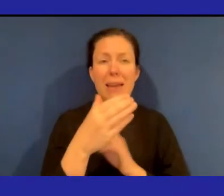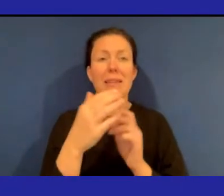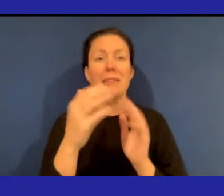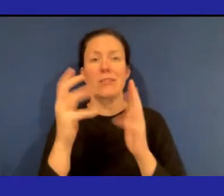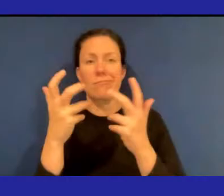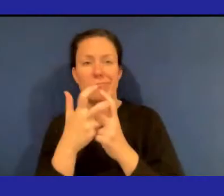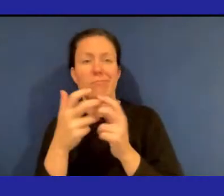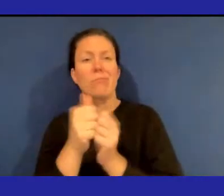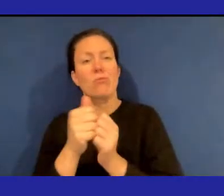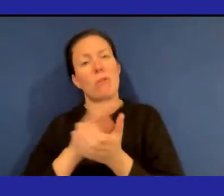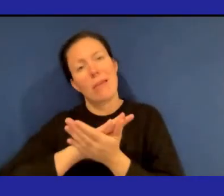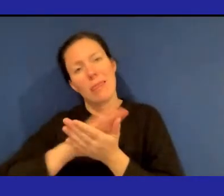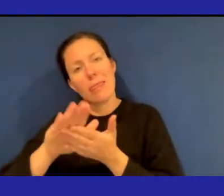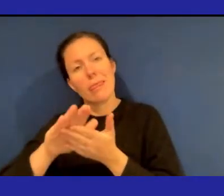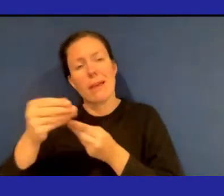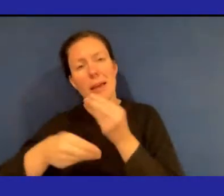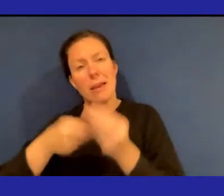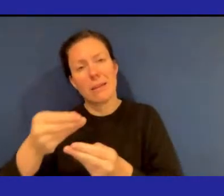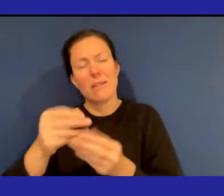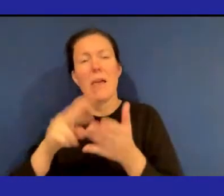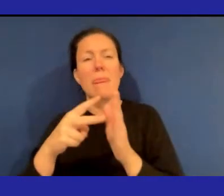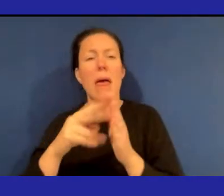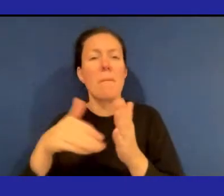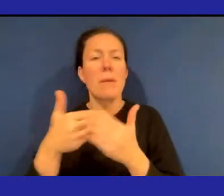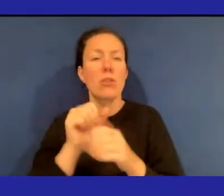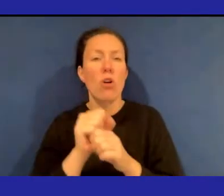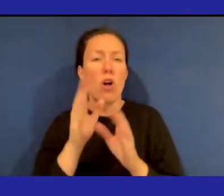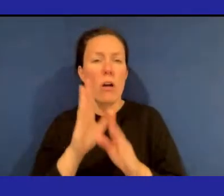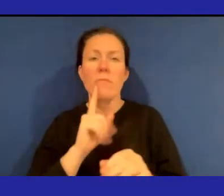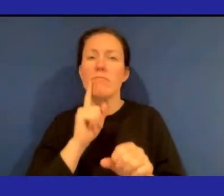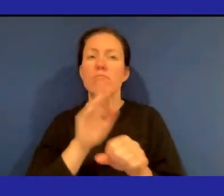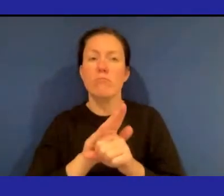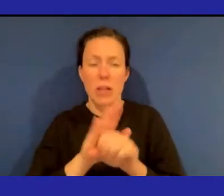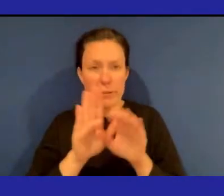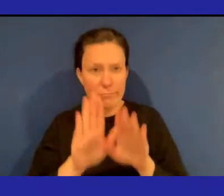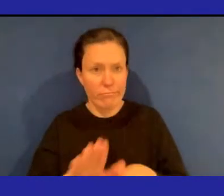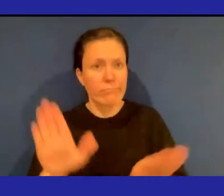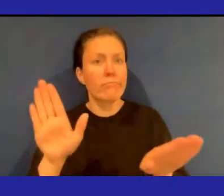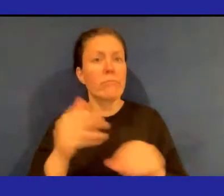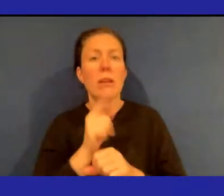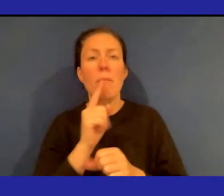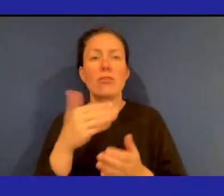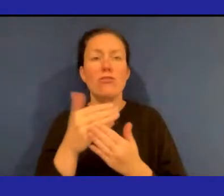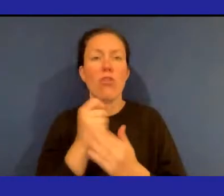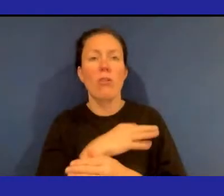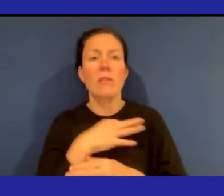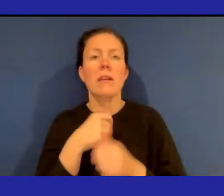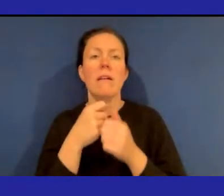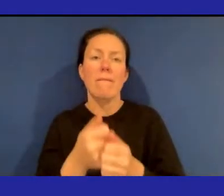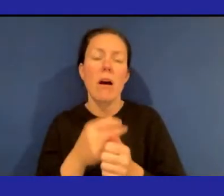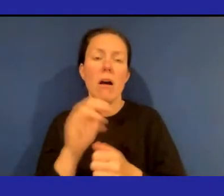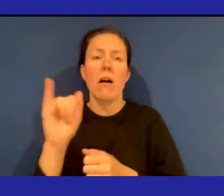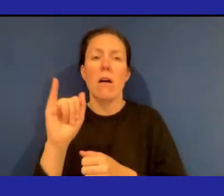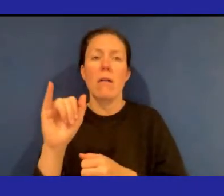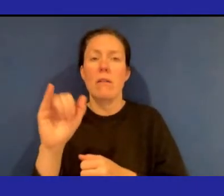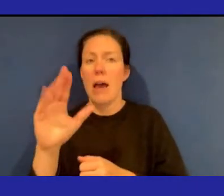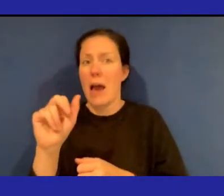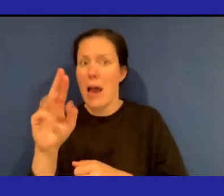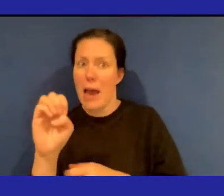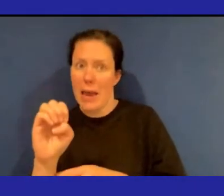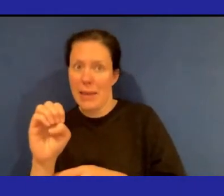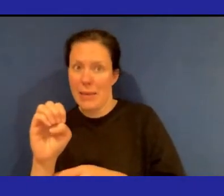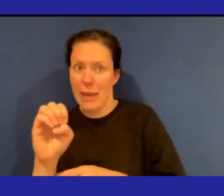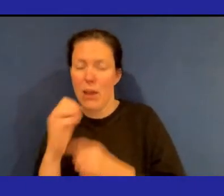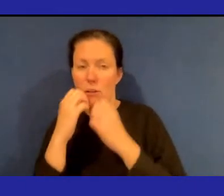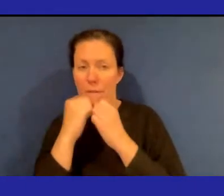to ensure that all employees take the pledge to ensure that all staff uphold the eye care values. We